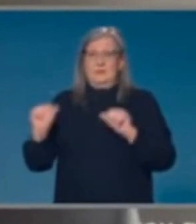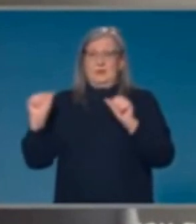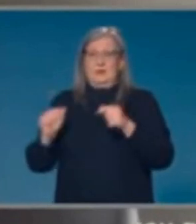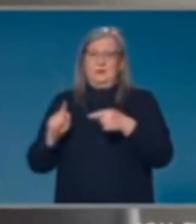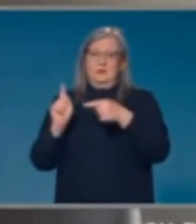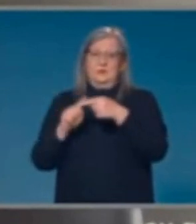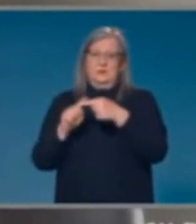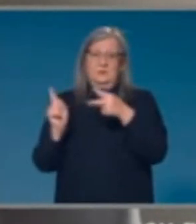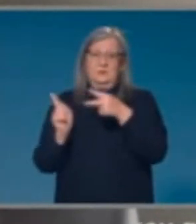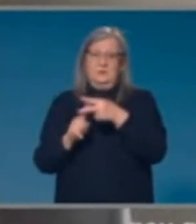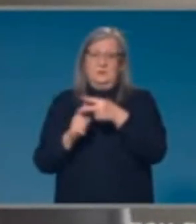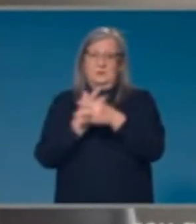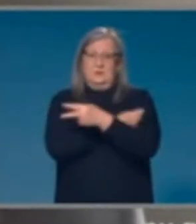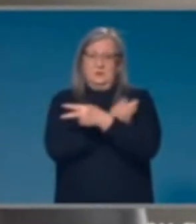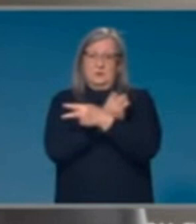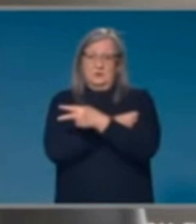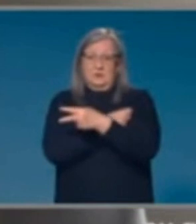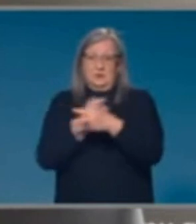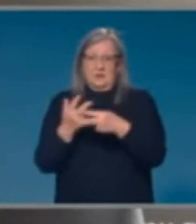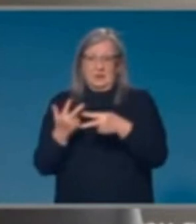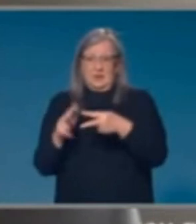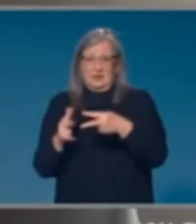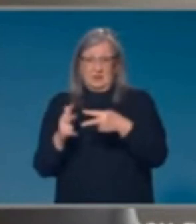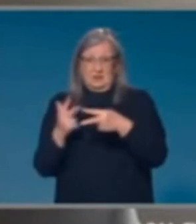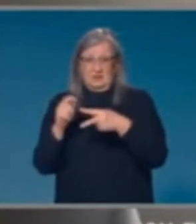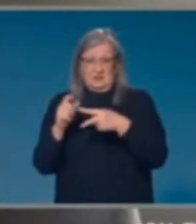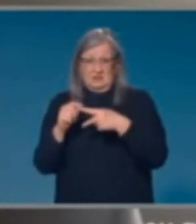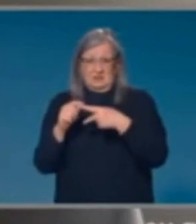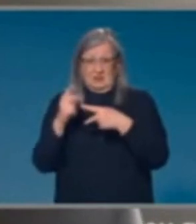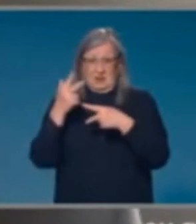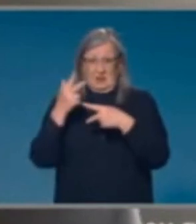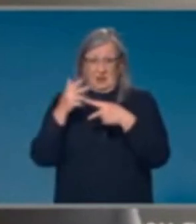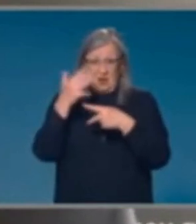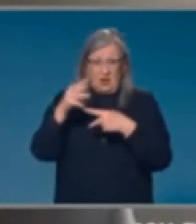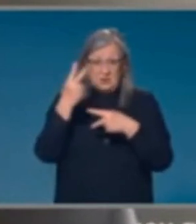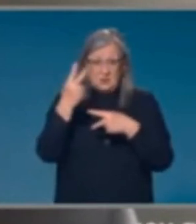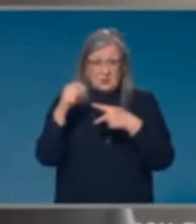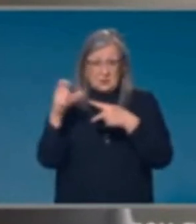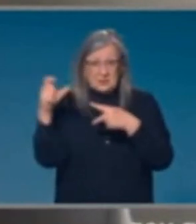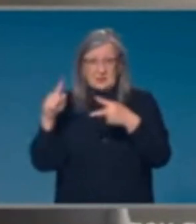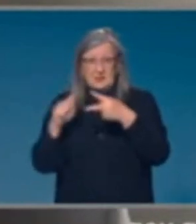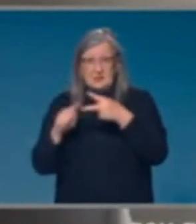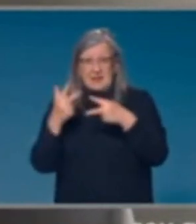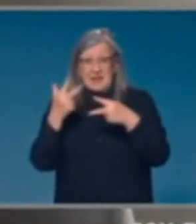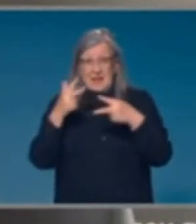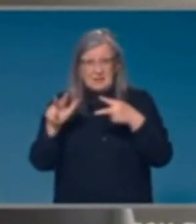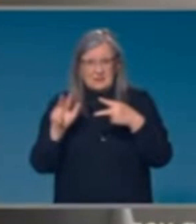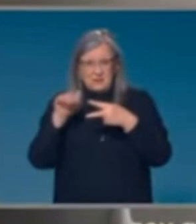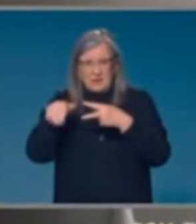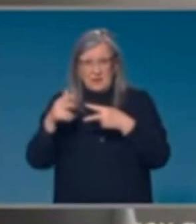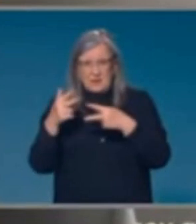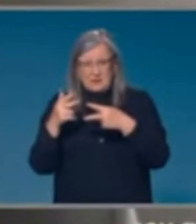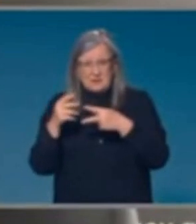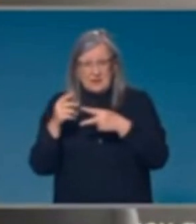just 80% first and 80% second, but 92% first and 80% second. And it's moving, in